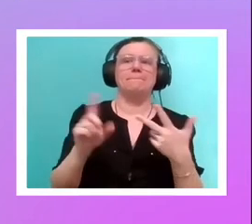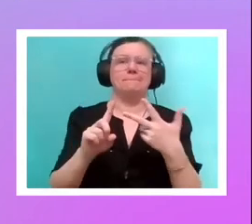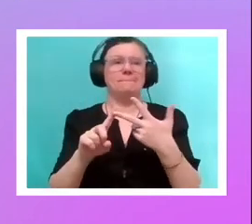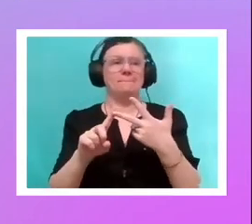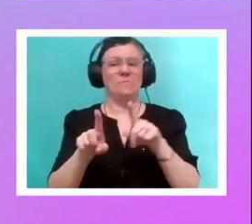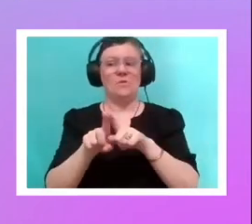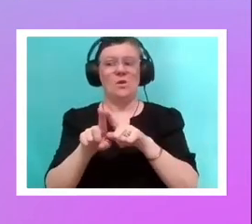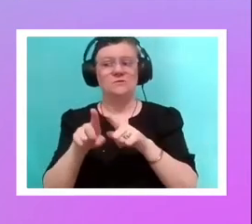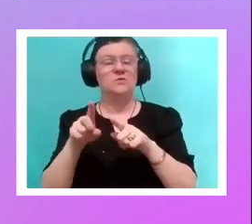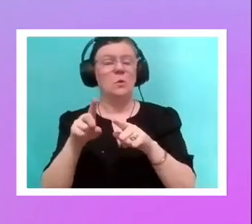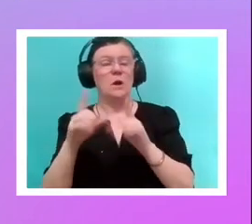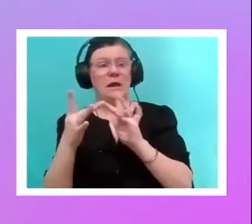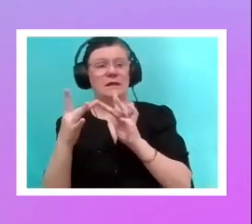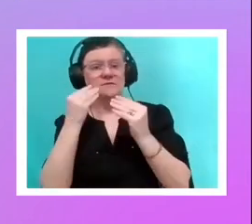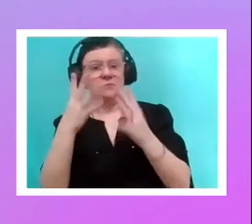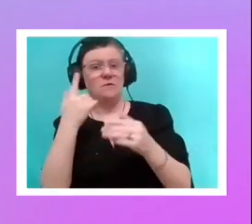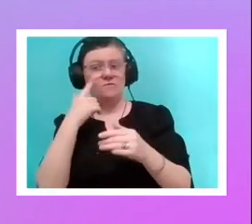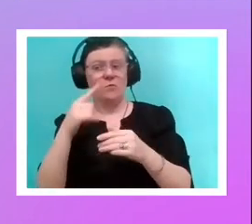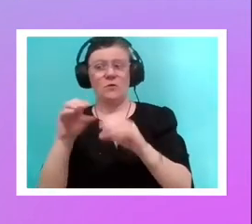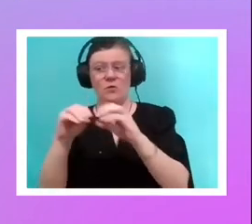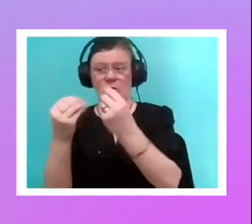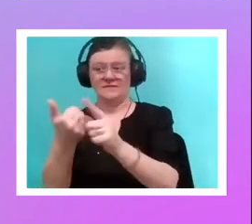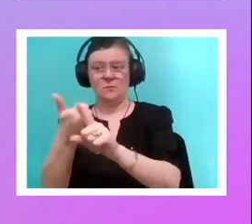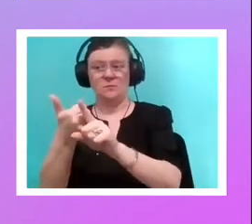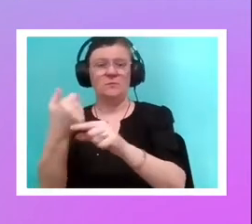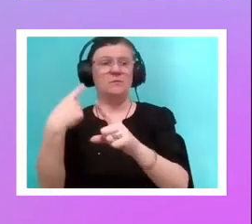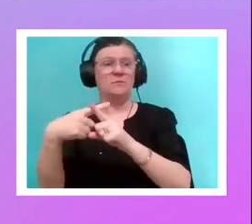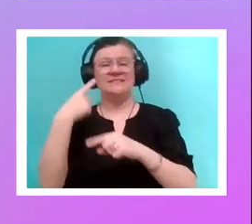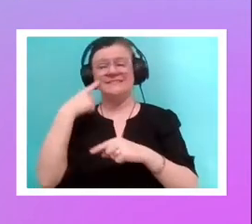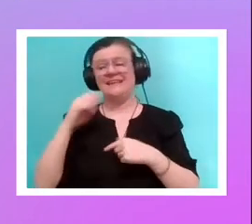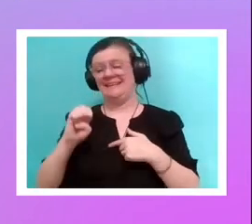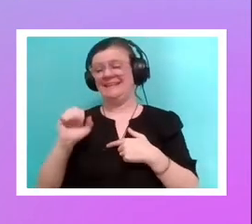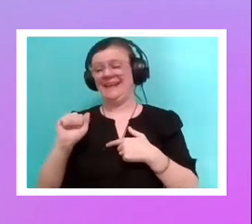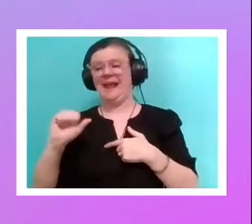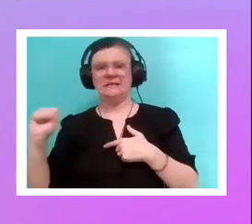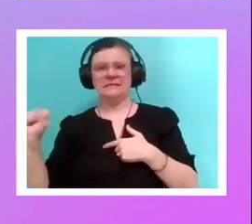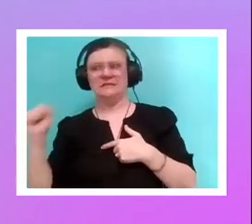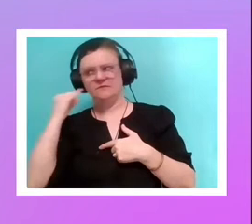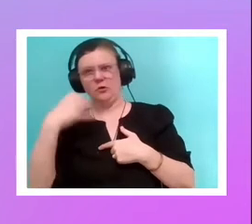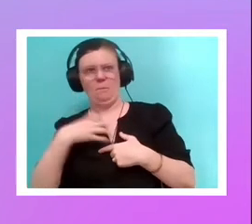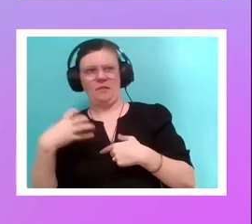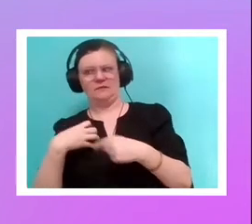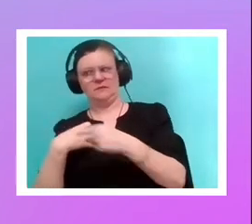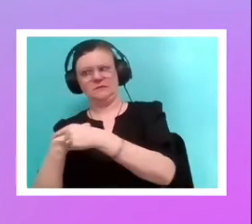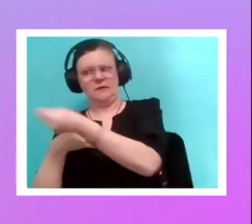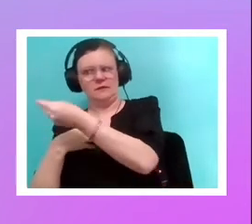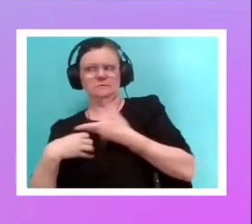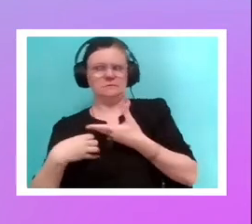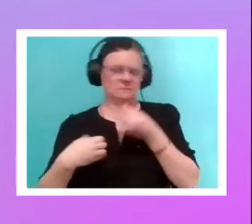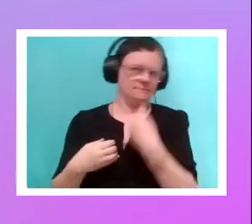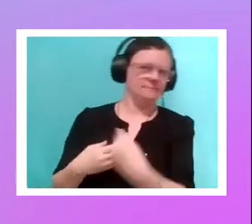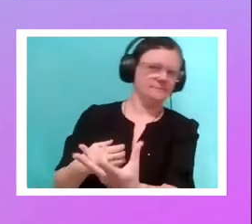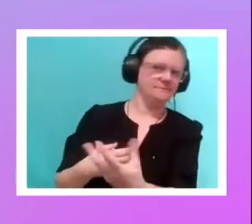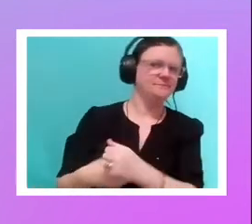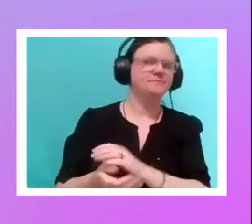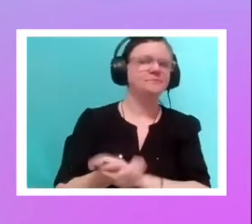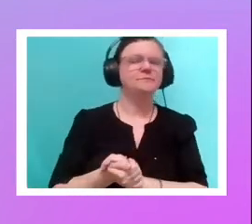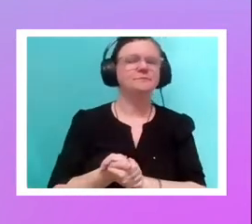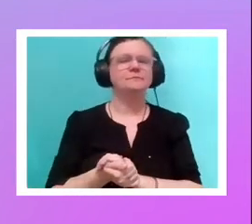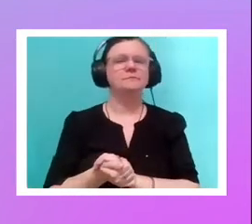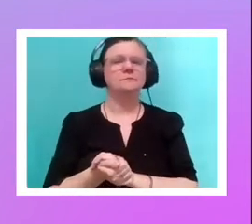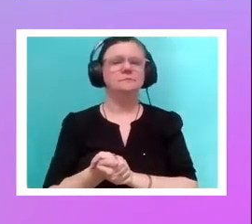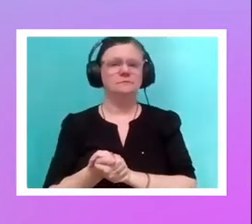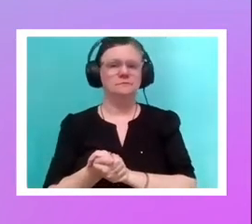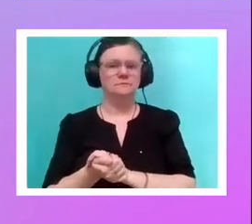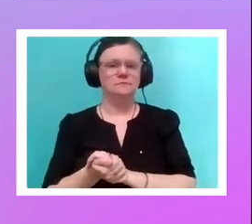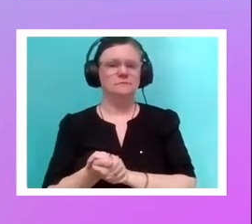details for both the public organisation and the EASS, as I mentioned earlier, that complaints can come through them. Our findings are reported